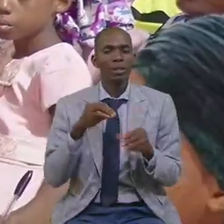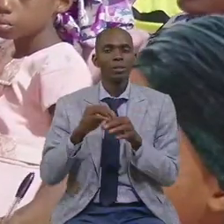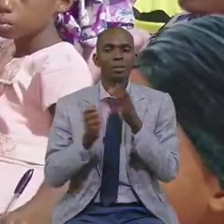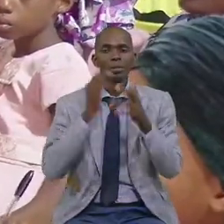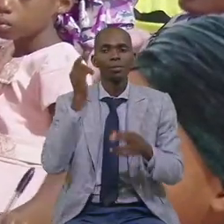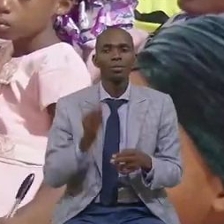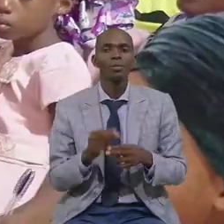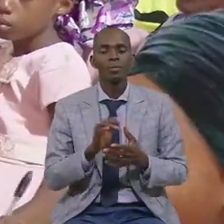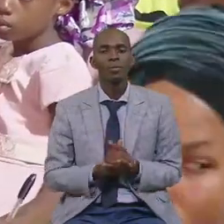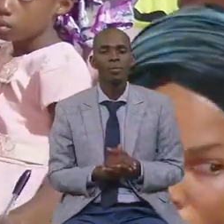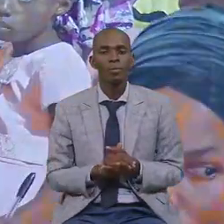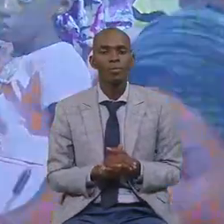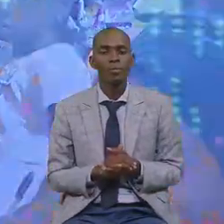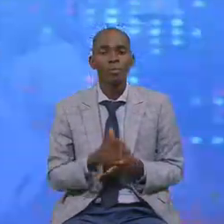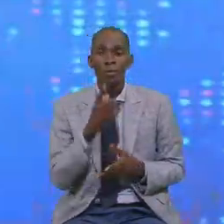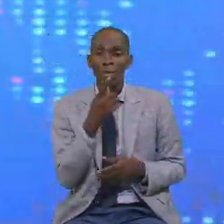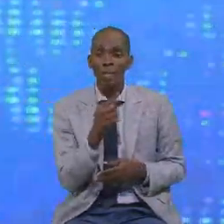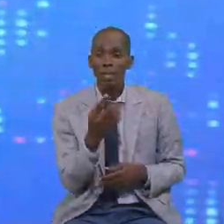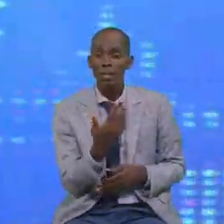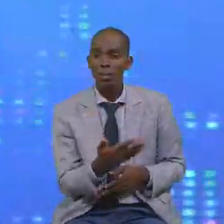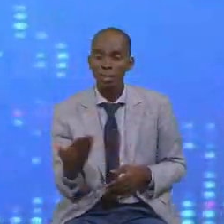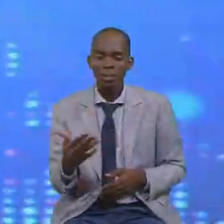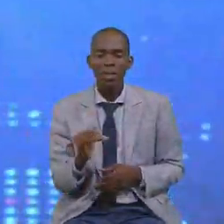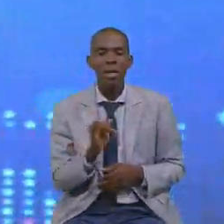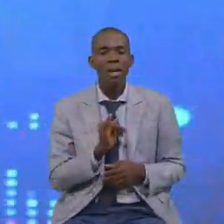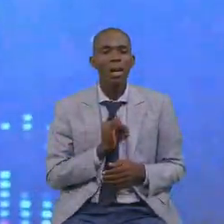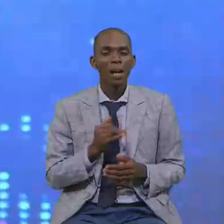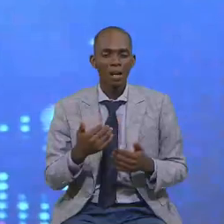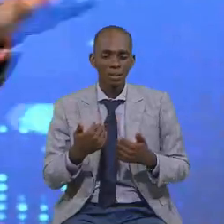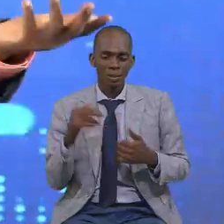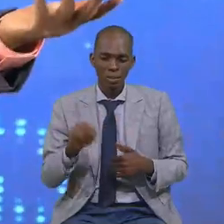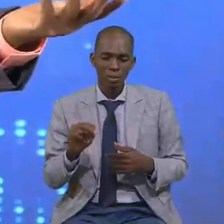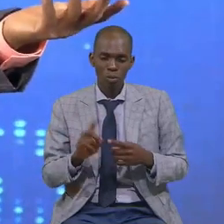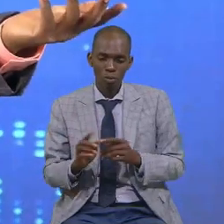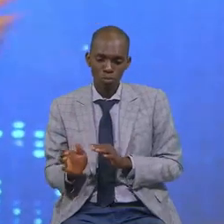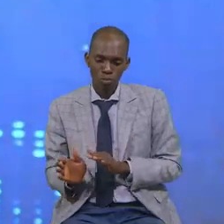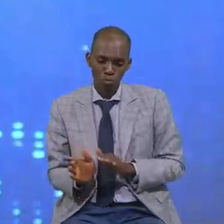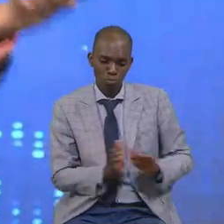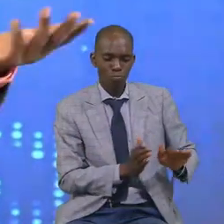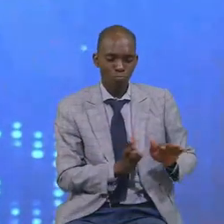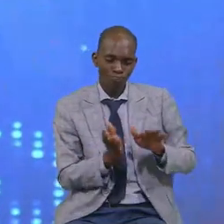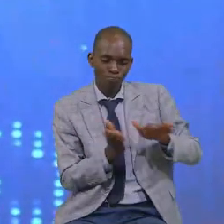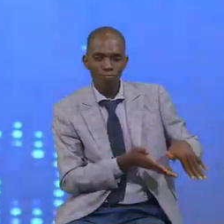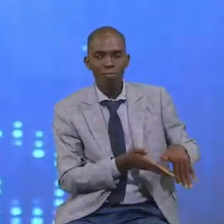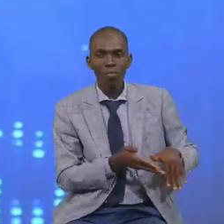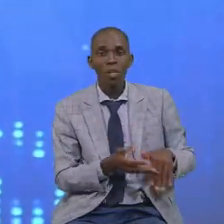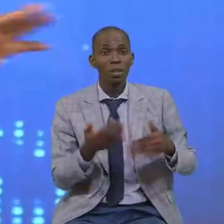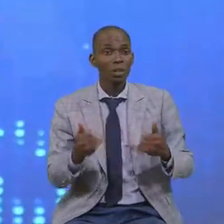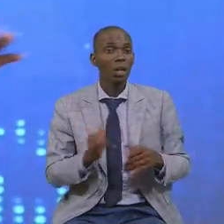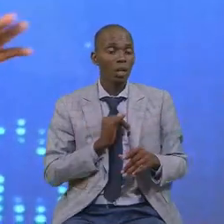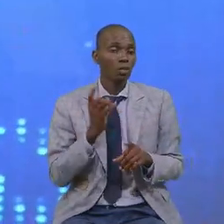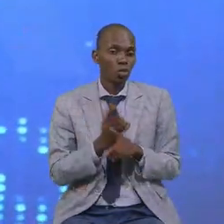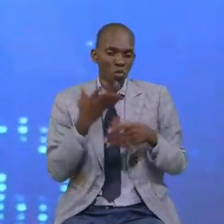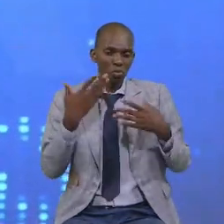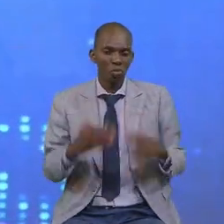The things I had to lay aside, now I just talk about them. I don't